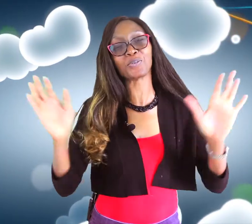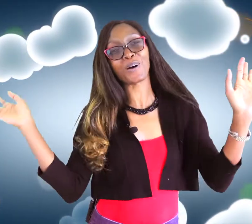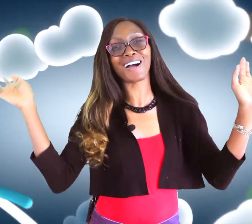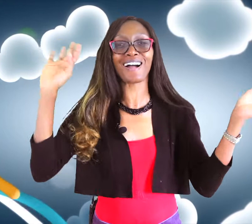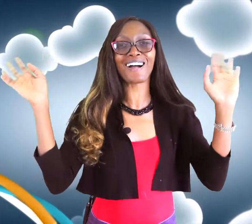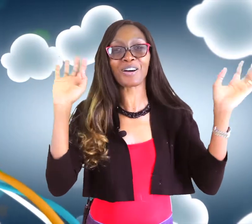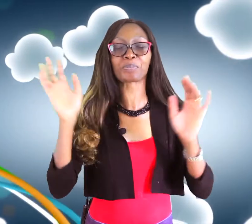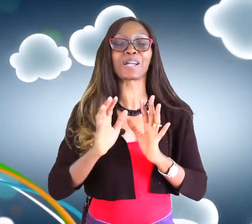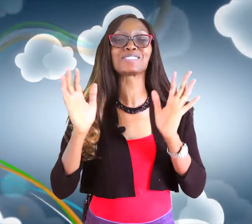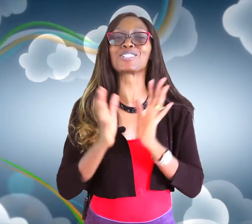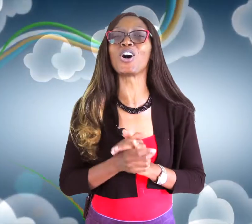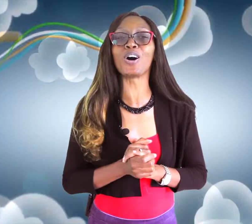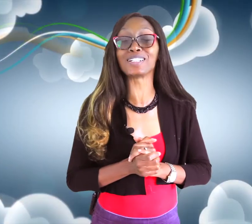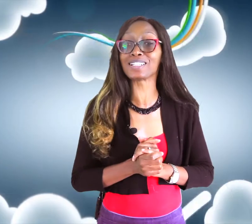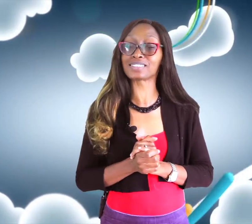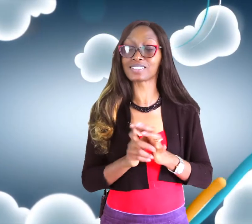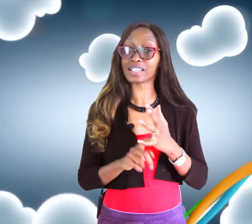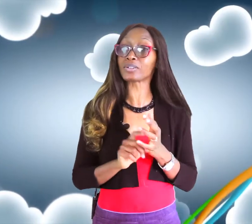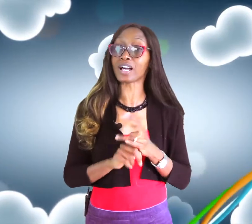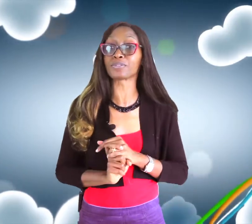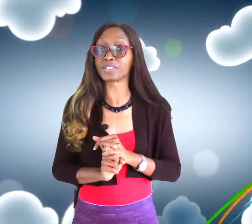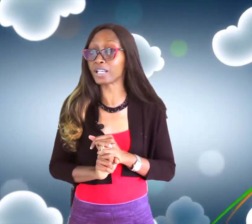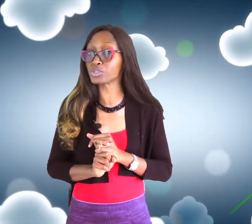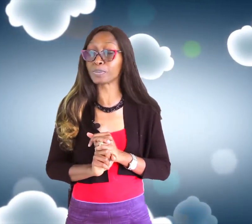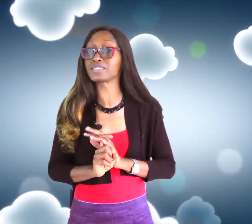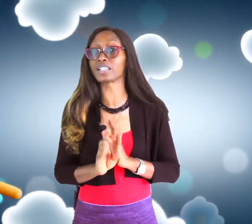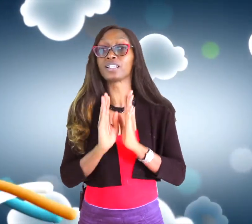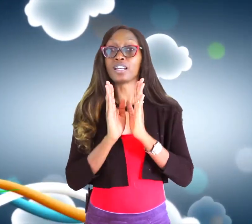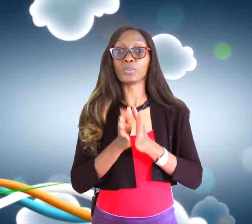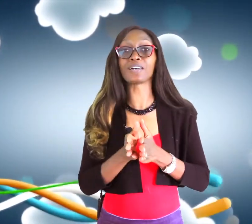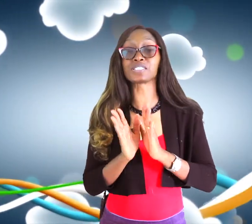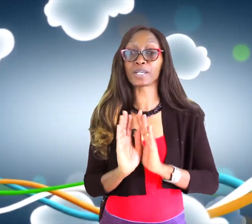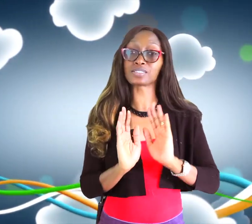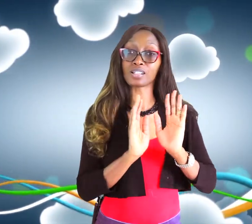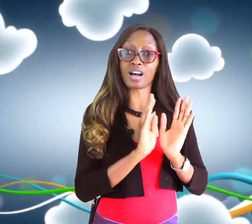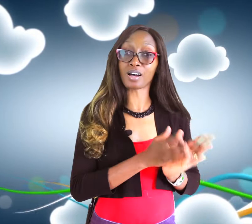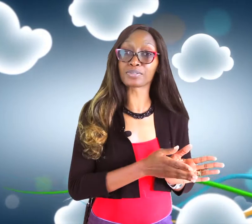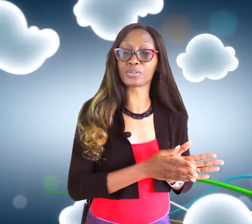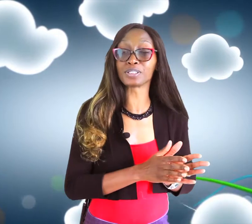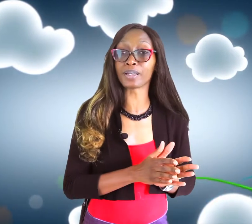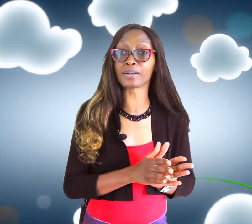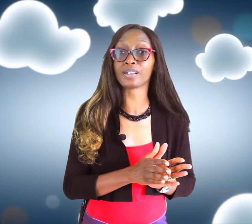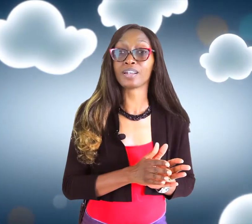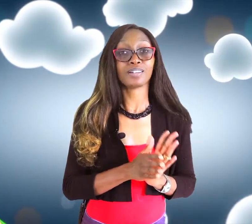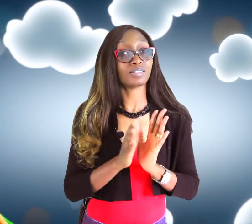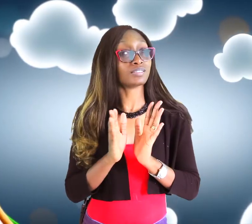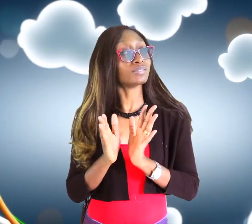Sunday. Wow! Praise God. It's the second half of the year, which means that we have spent half of the